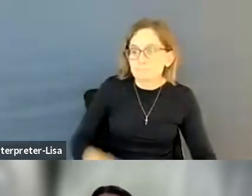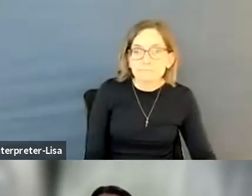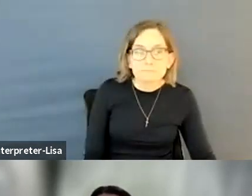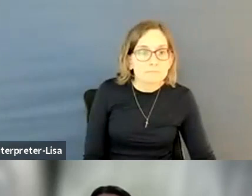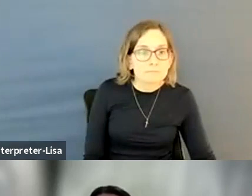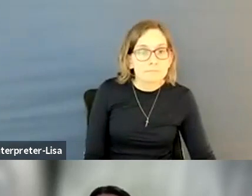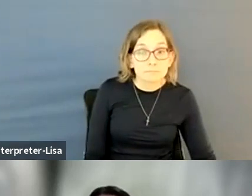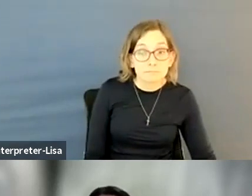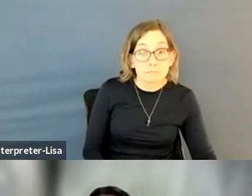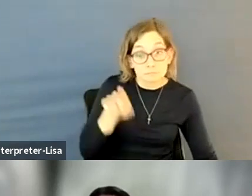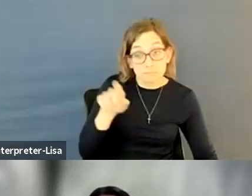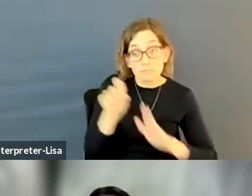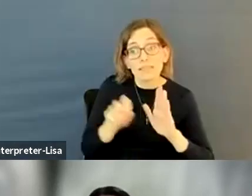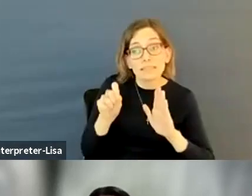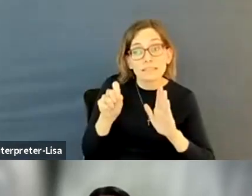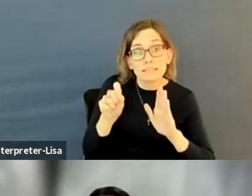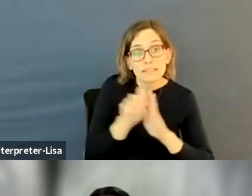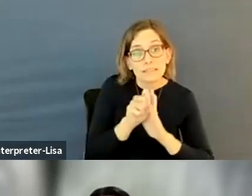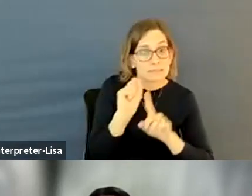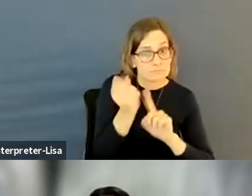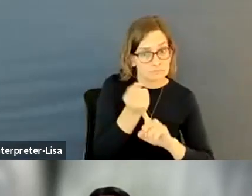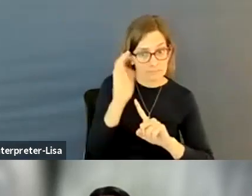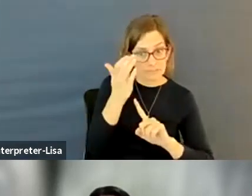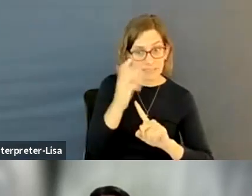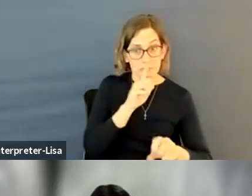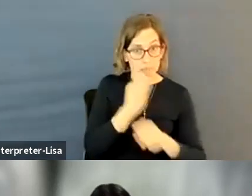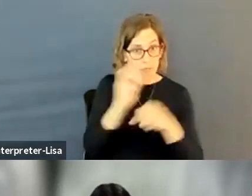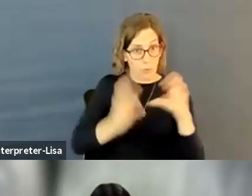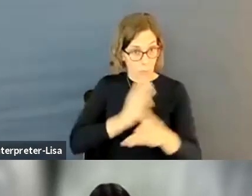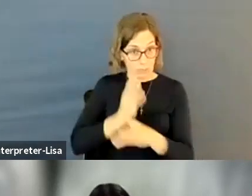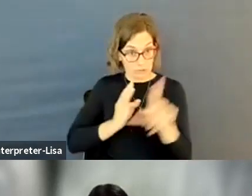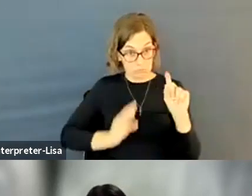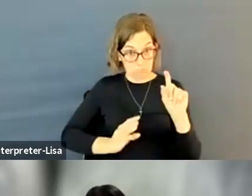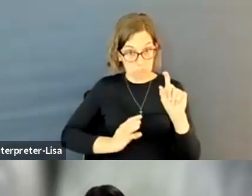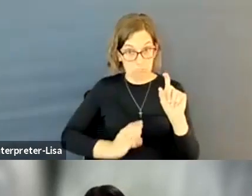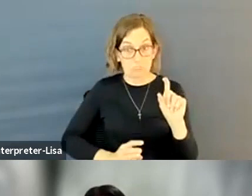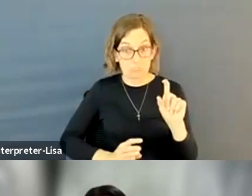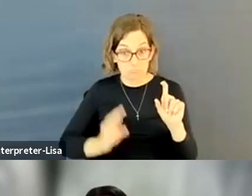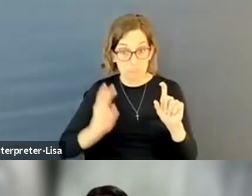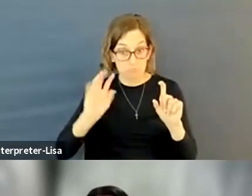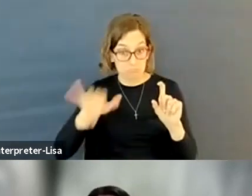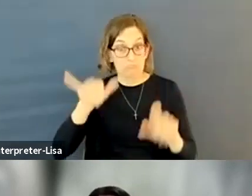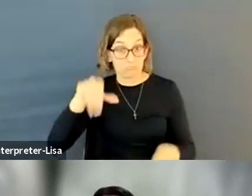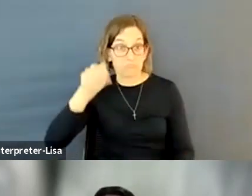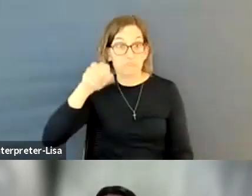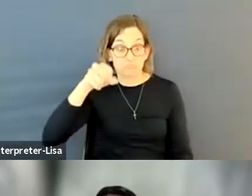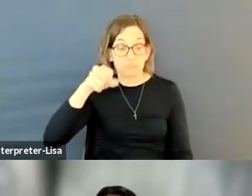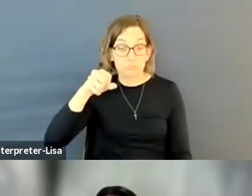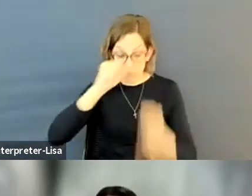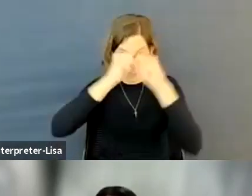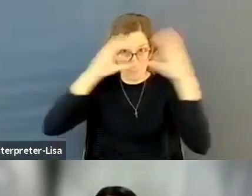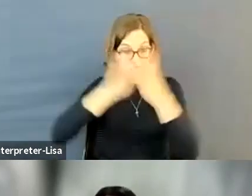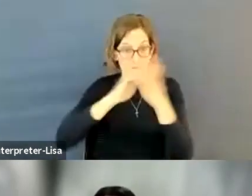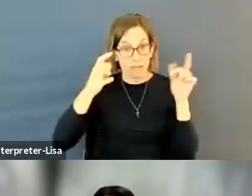Does this scenario seem realistic to folks? Very much. You can imagine this happening on